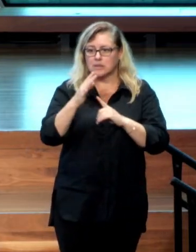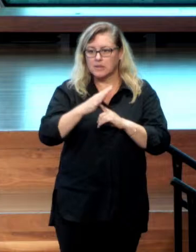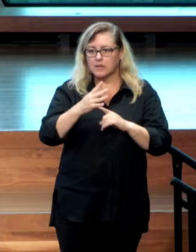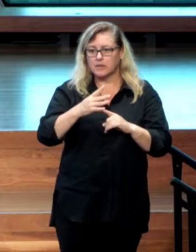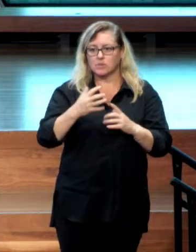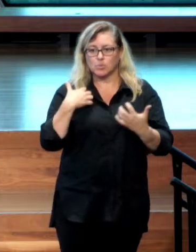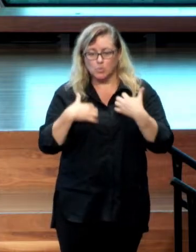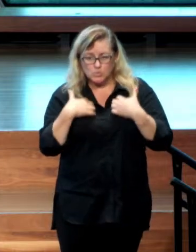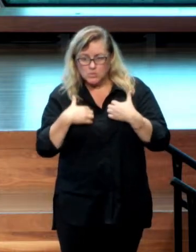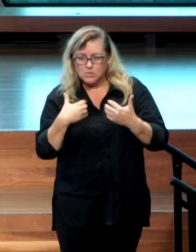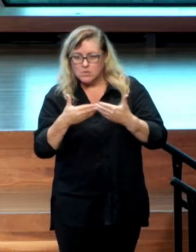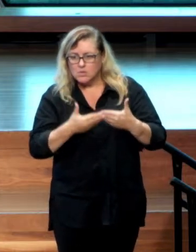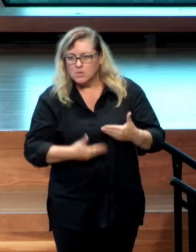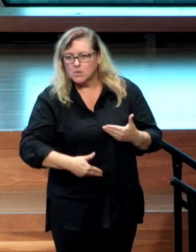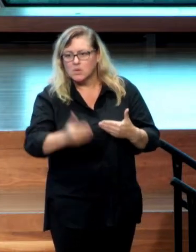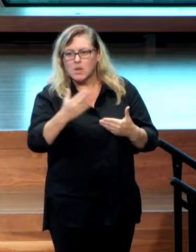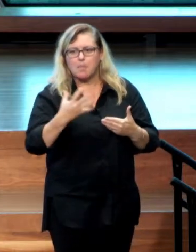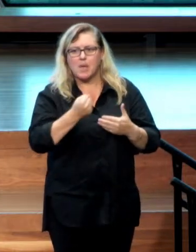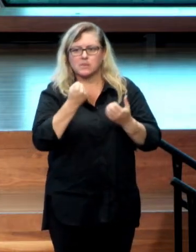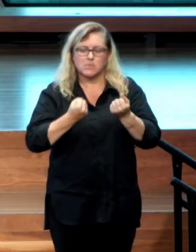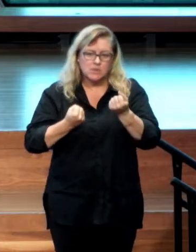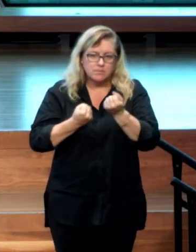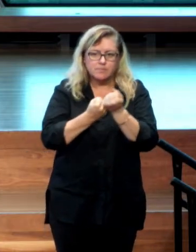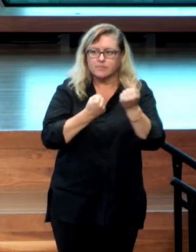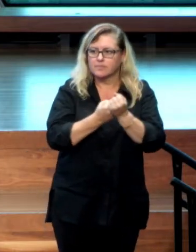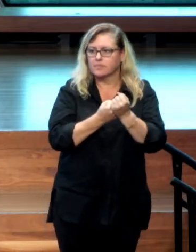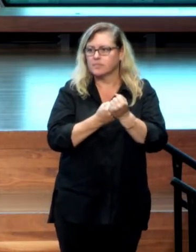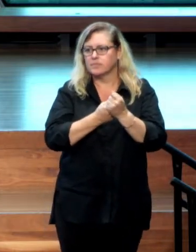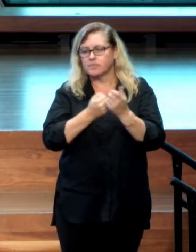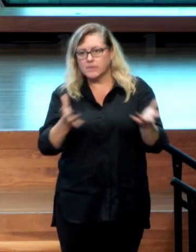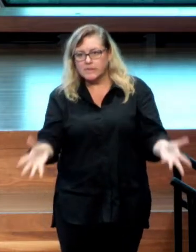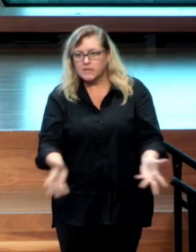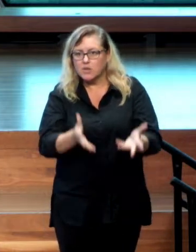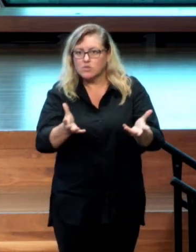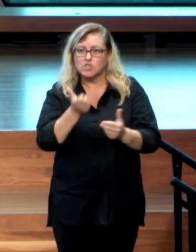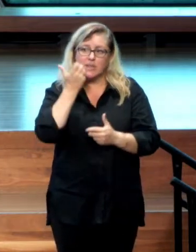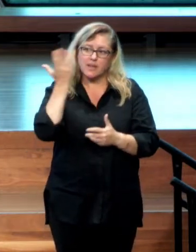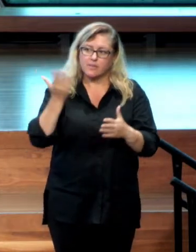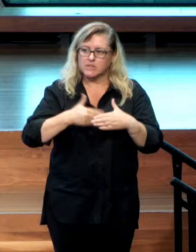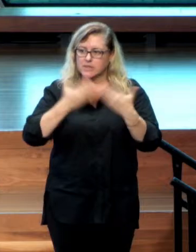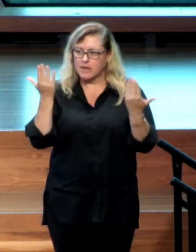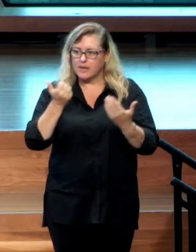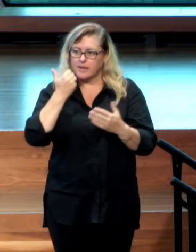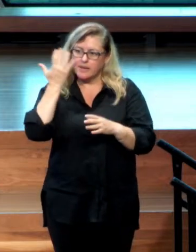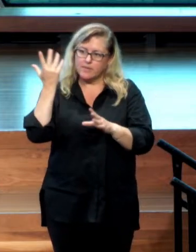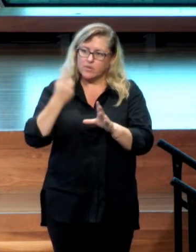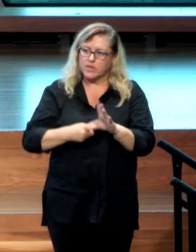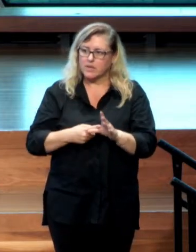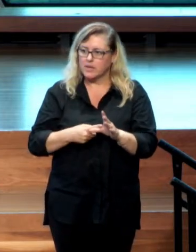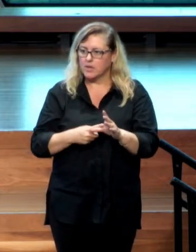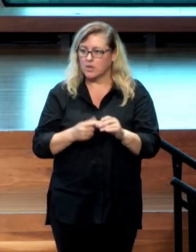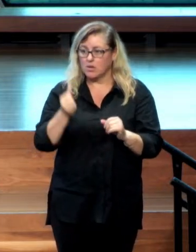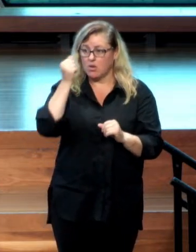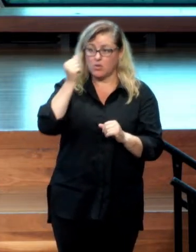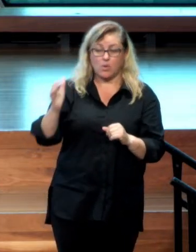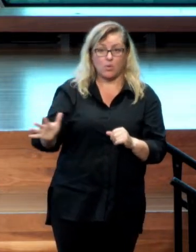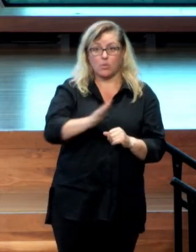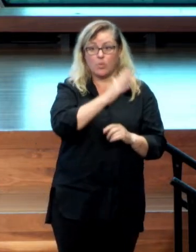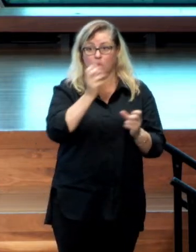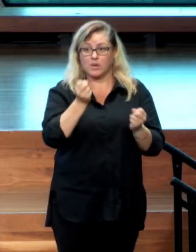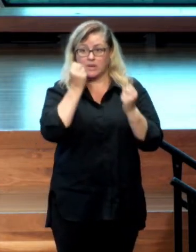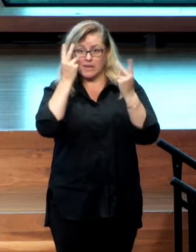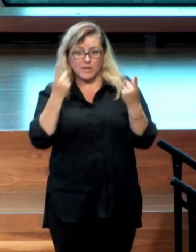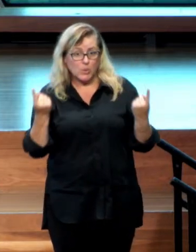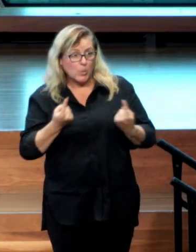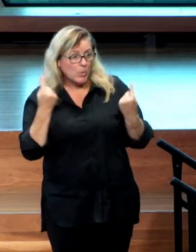into the future, it must be supported and encouraged day after day and year after year. I know you're all very keen for the big